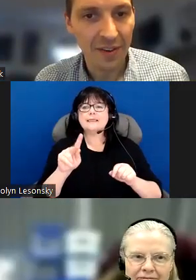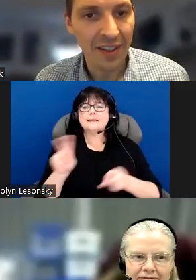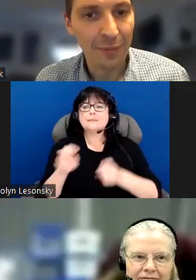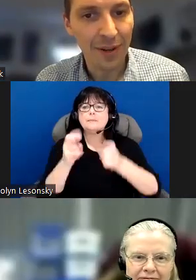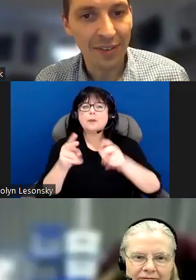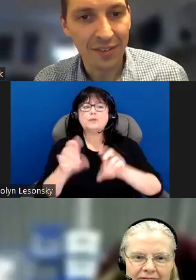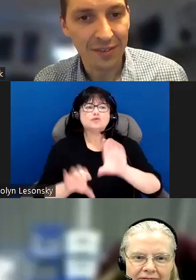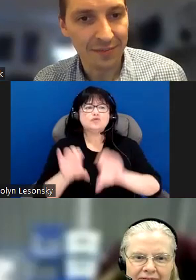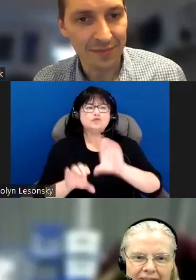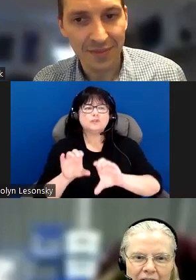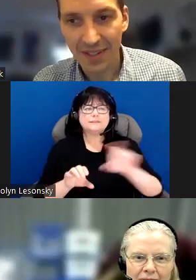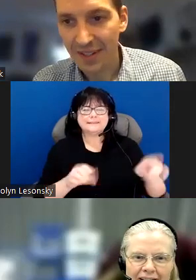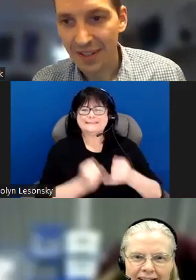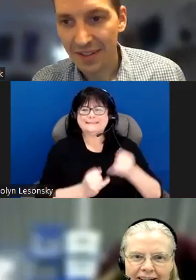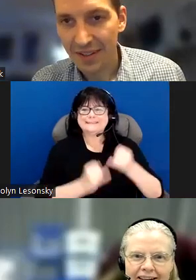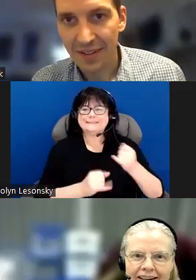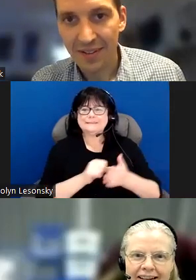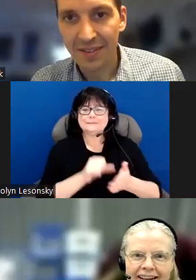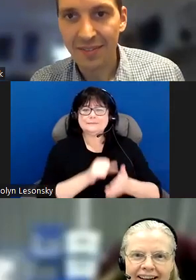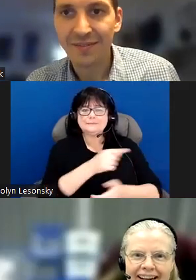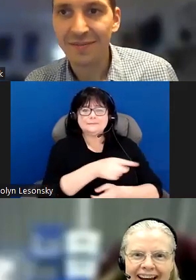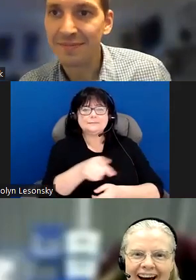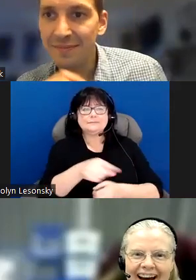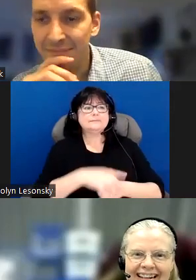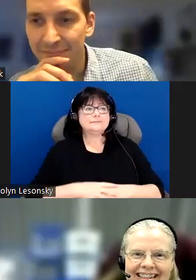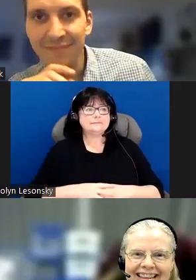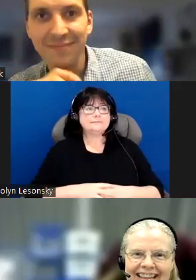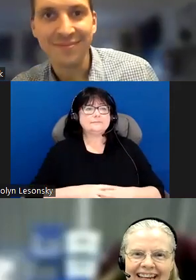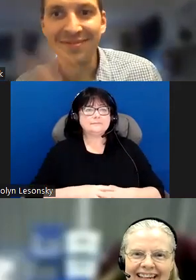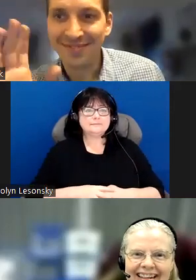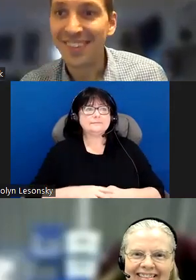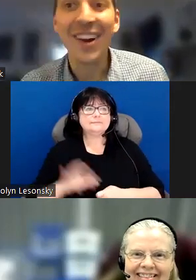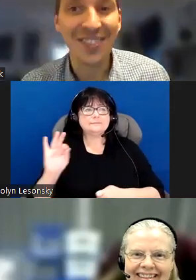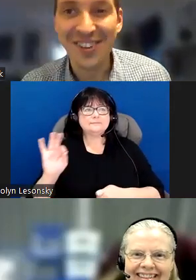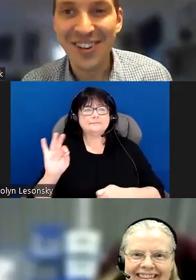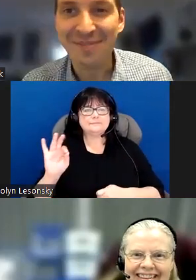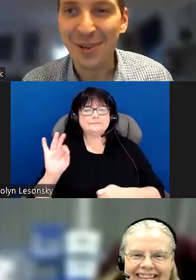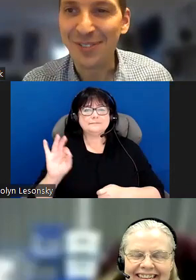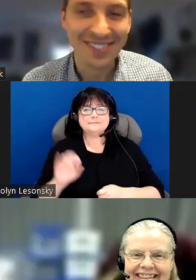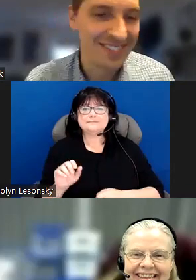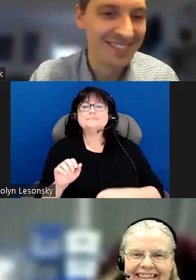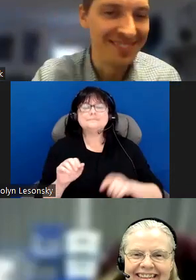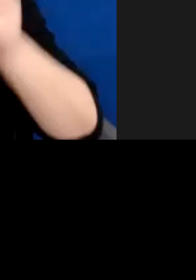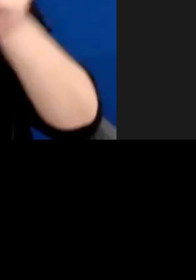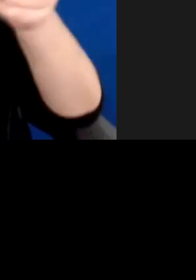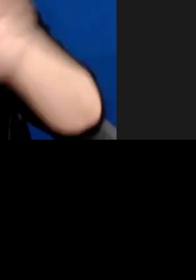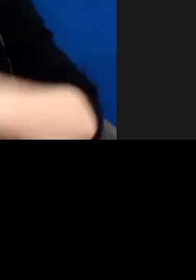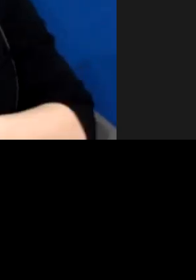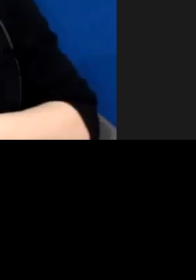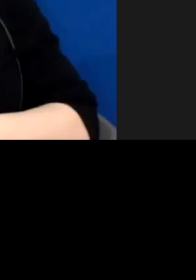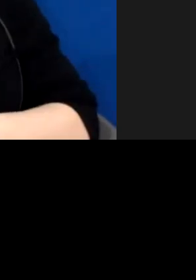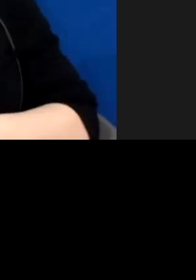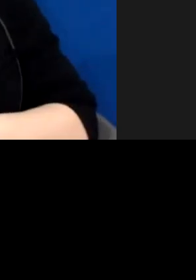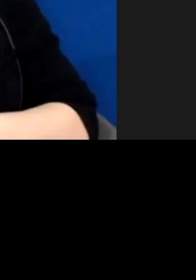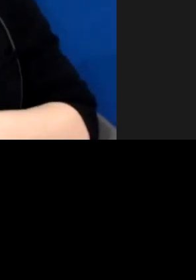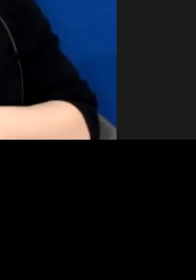It's on the very last page. Oh, There you go, Andrea. I just posted it excellent. Thank you. Oh, it's in the chat. chat. So it's